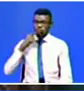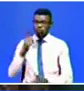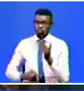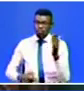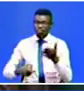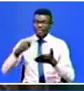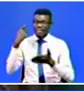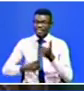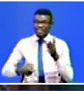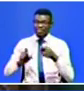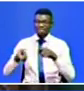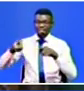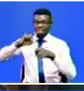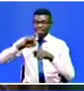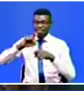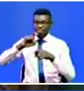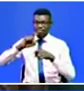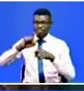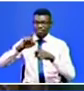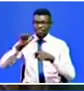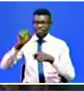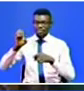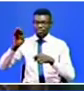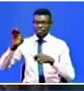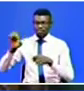rate caps stifled borrowing by SMEs.